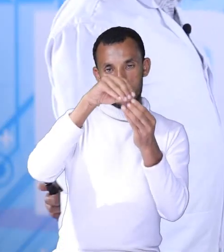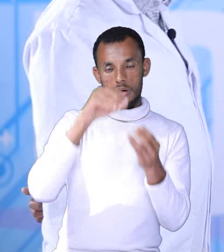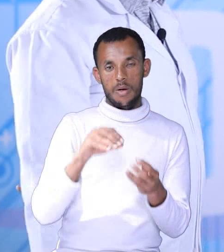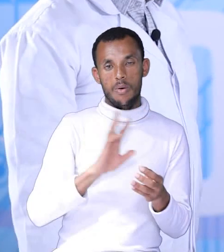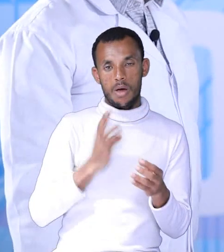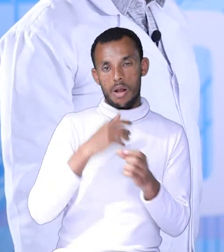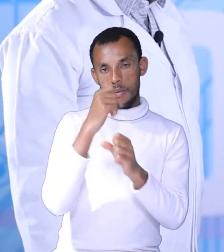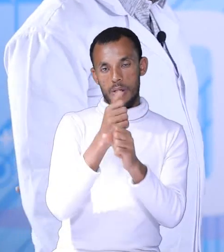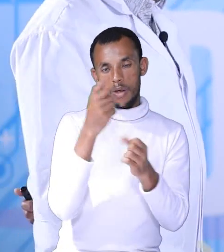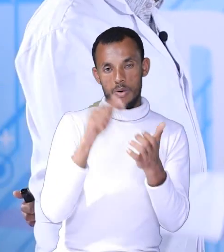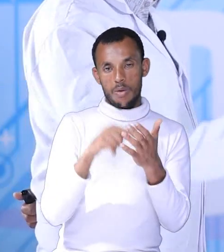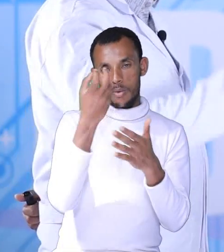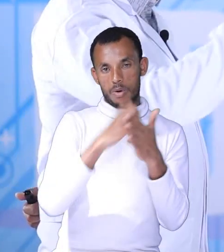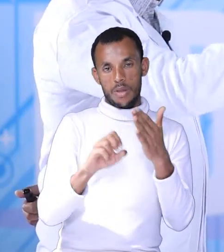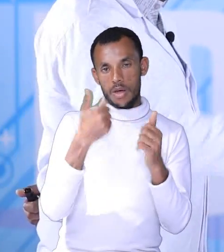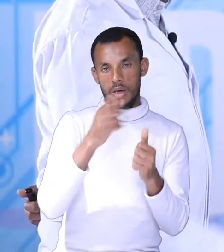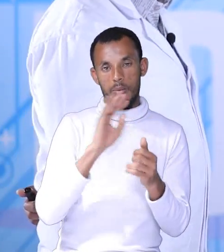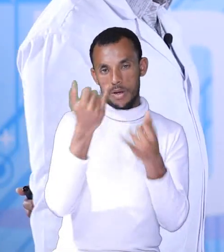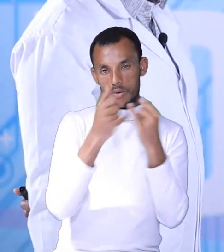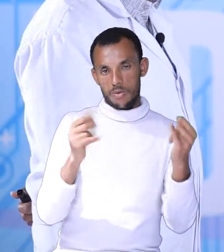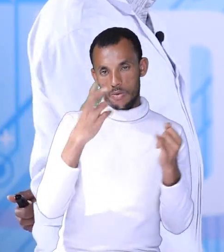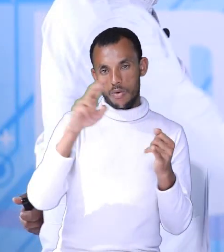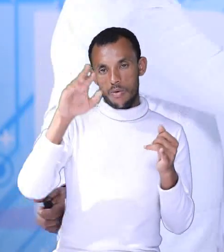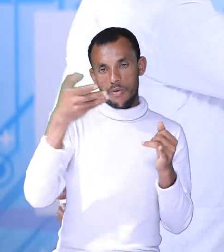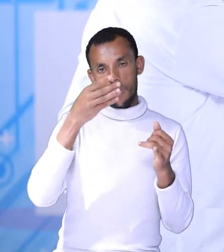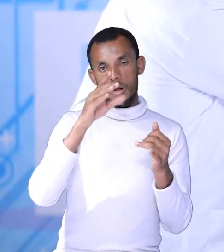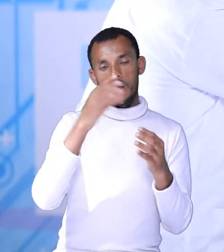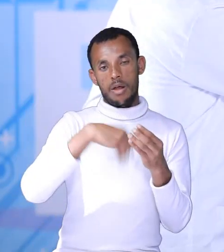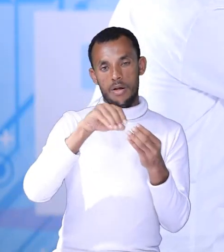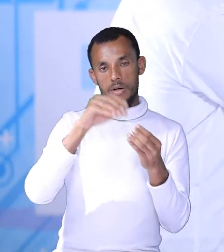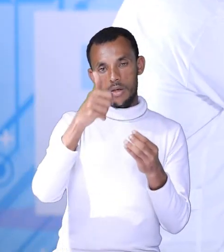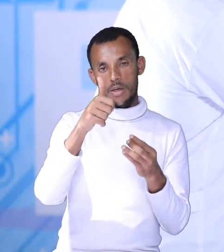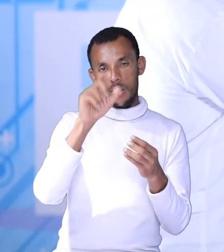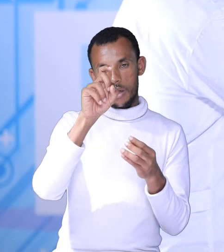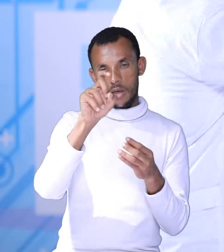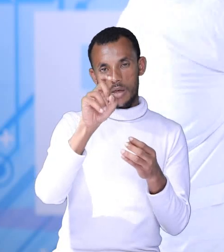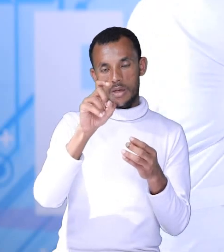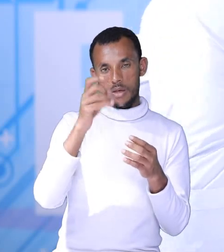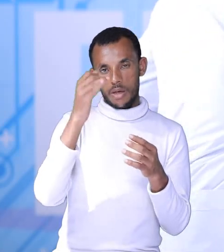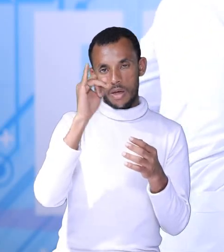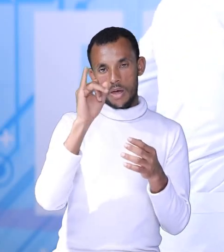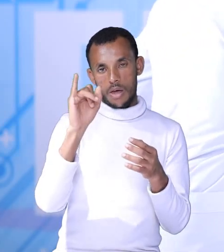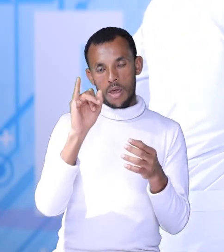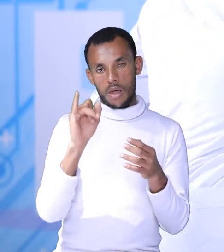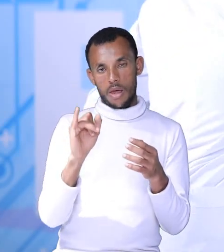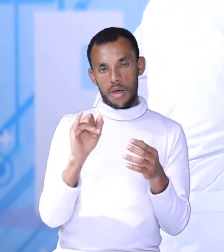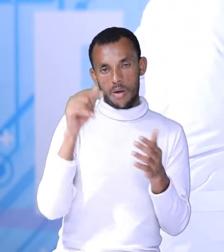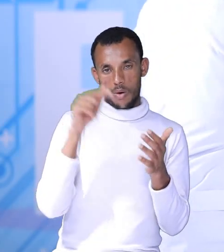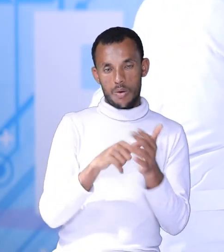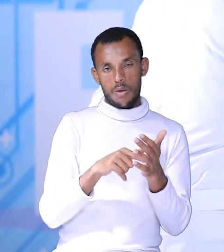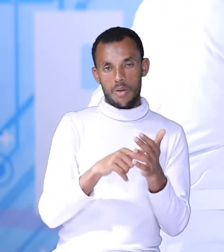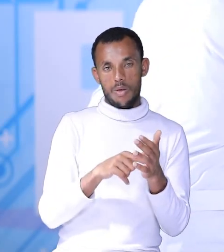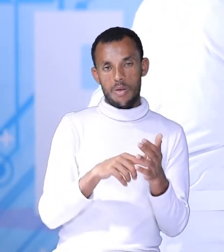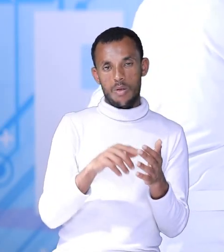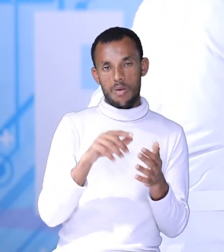So we can apply dot product. Dot product can be distributed over addition. So AX in the I dotted with this one,